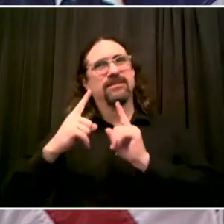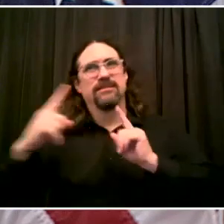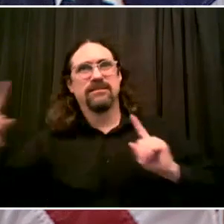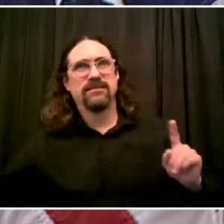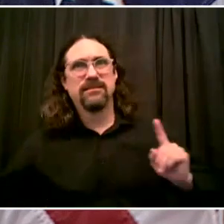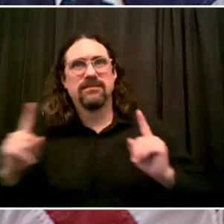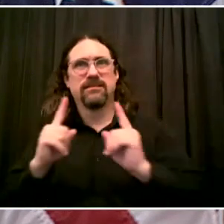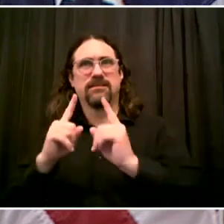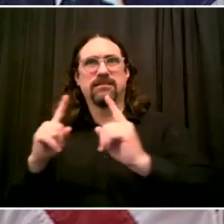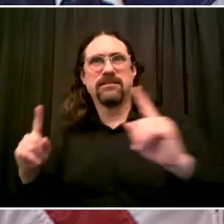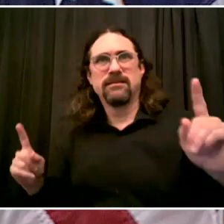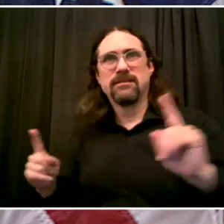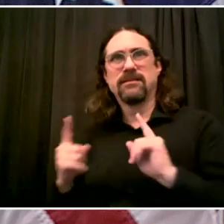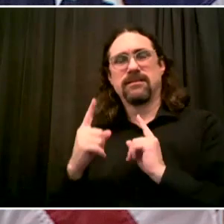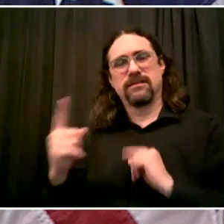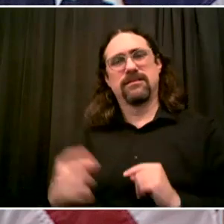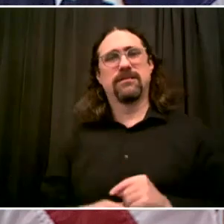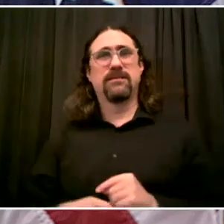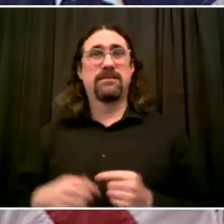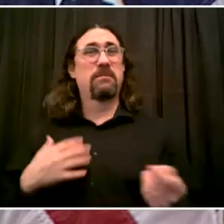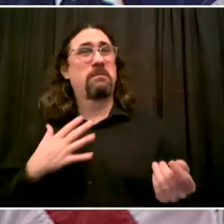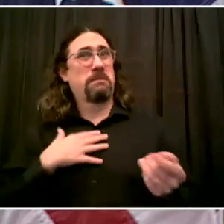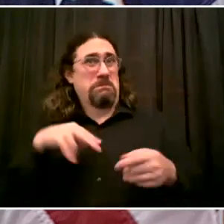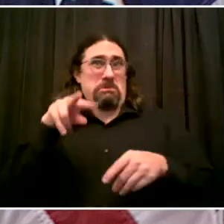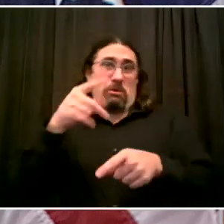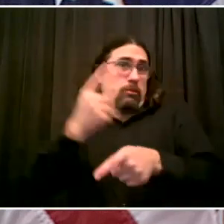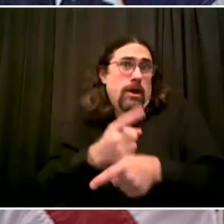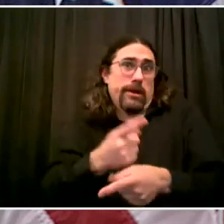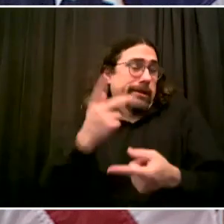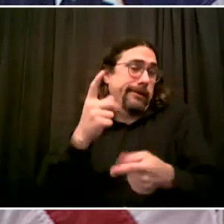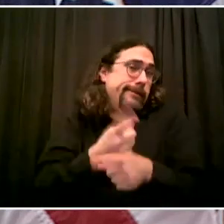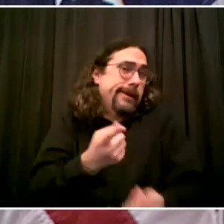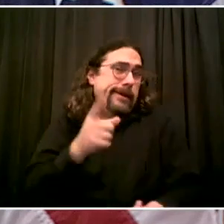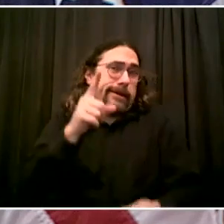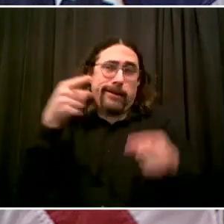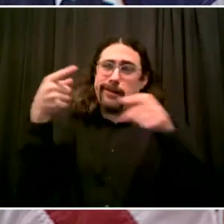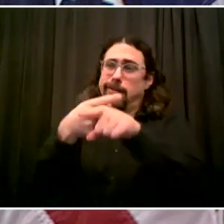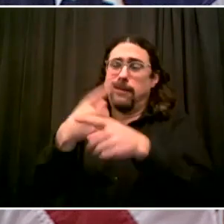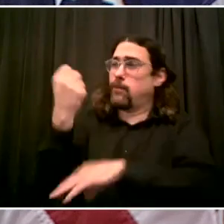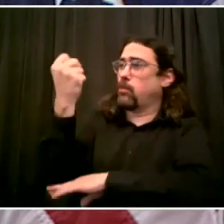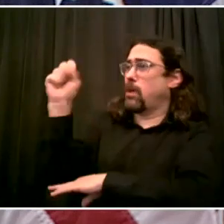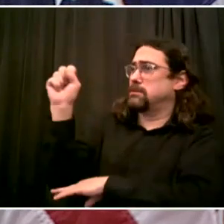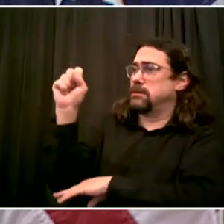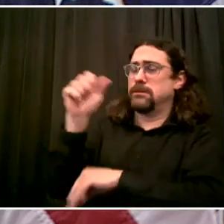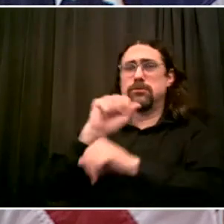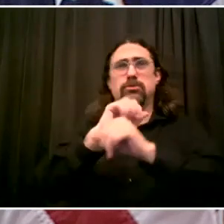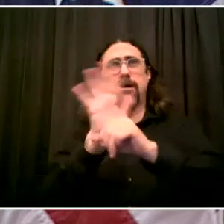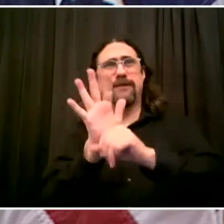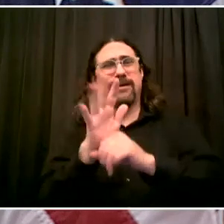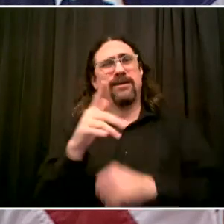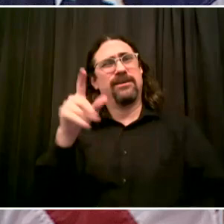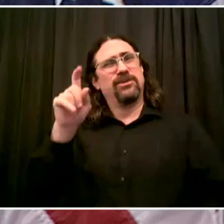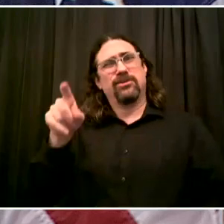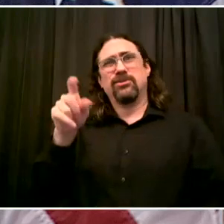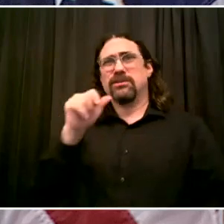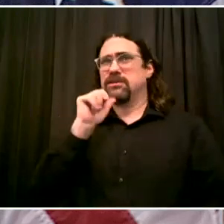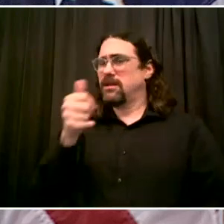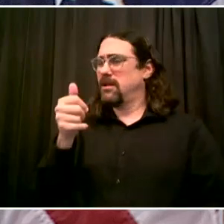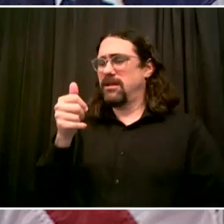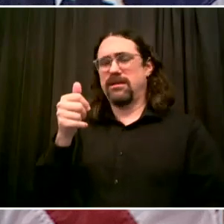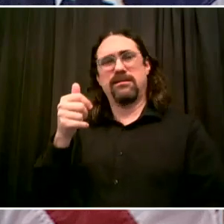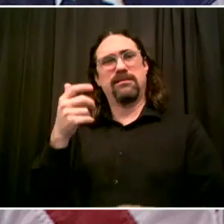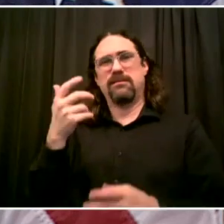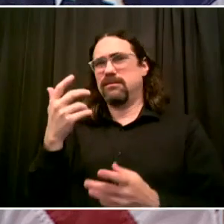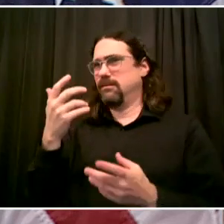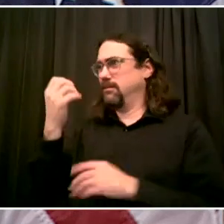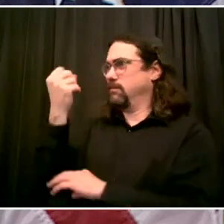that, one, protesters are making their voices heard. They're saying something very important. I'm hearing it loud and clear. Change is going to happen.